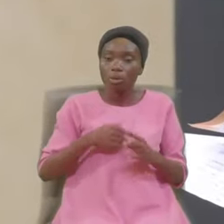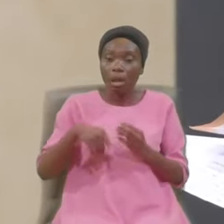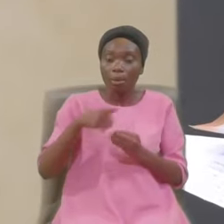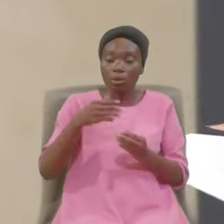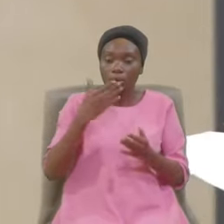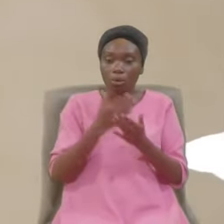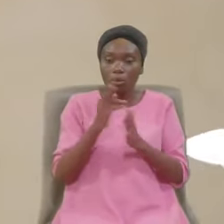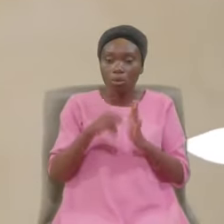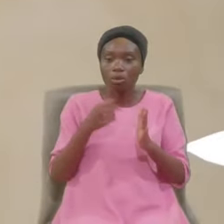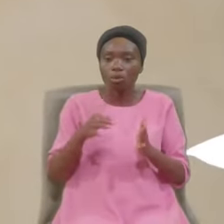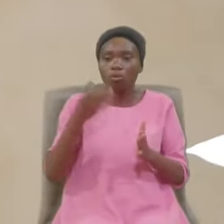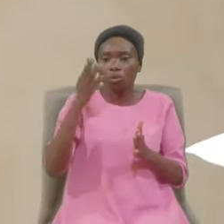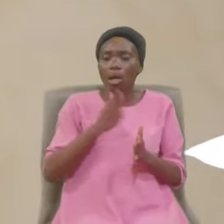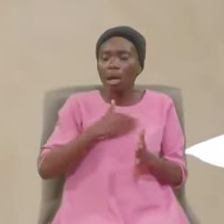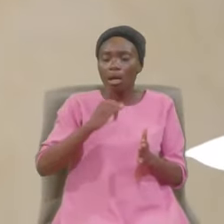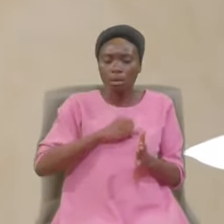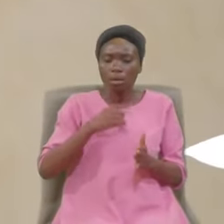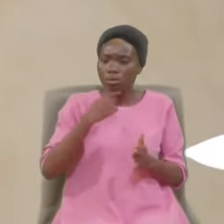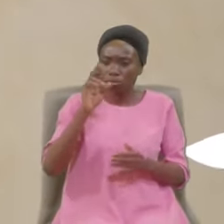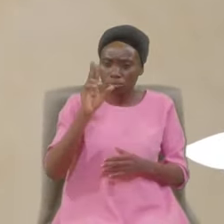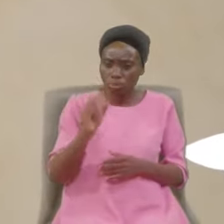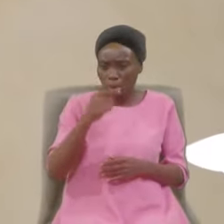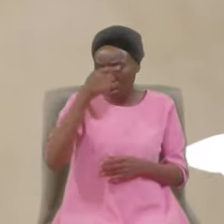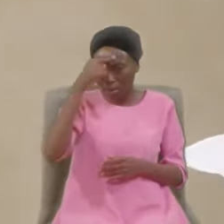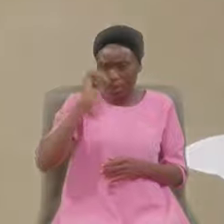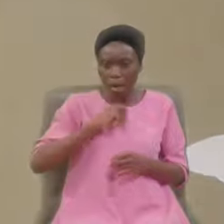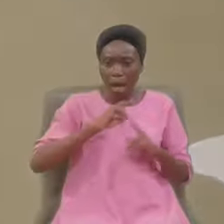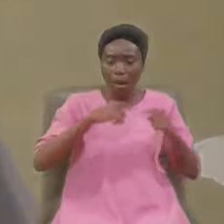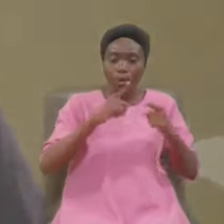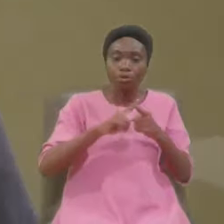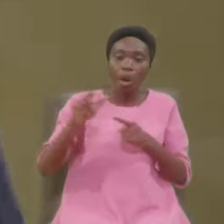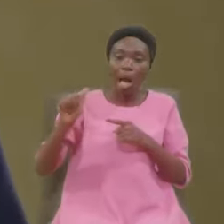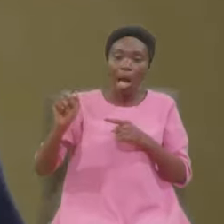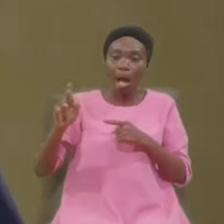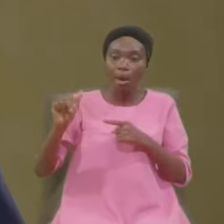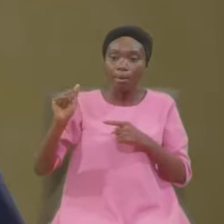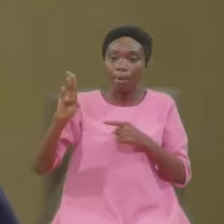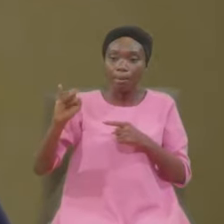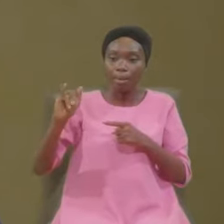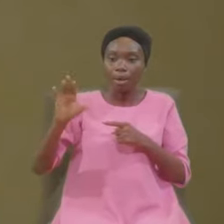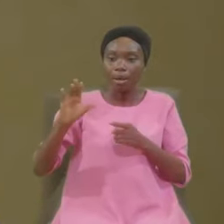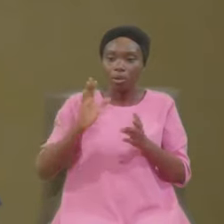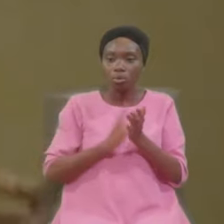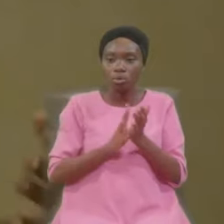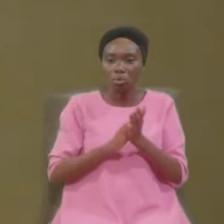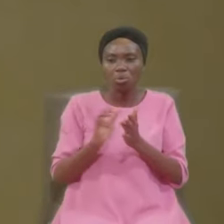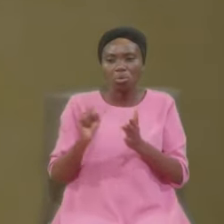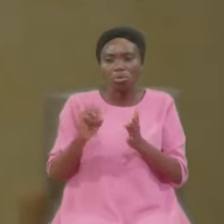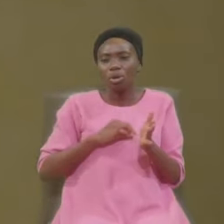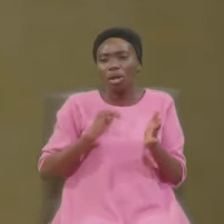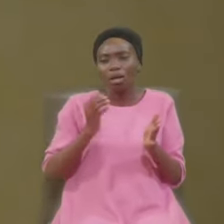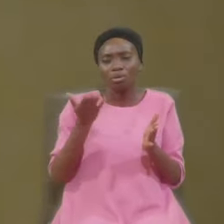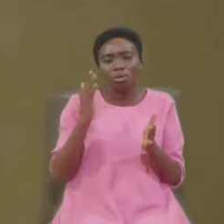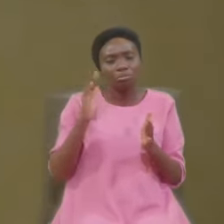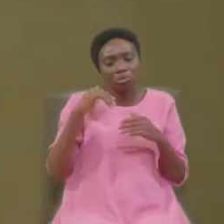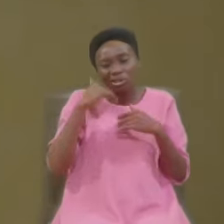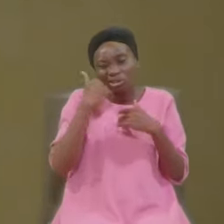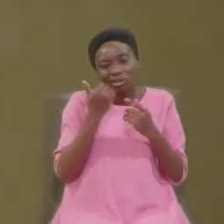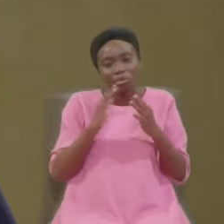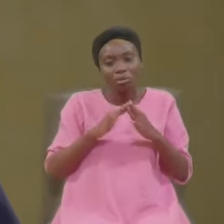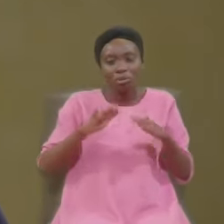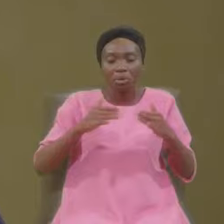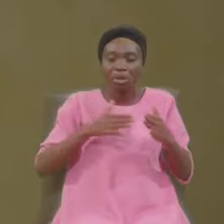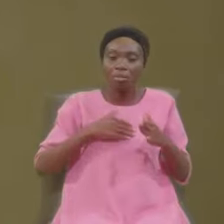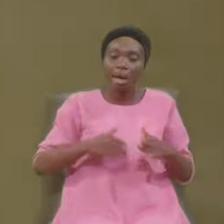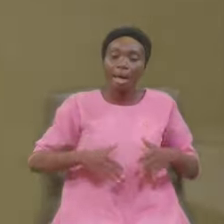Christ, and I said no, because I went to Arabic school, so I was ashamed to give my life to